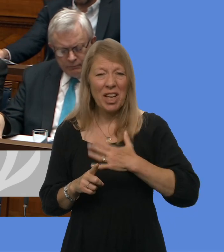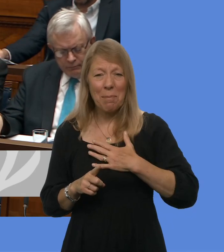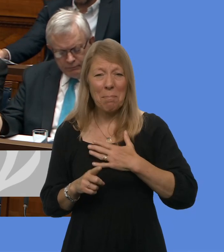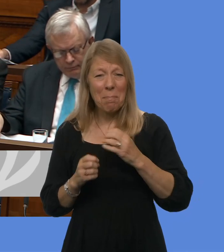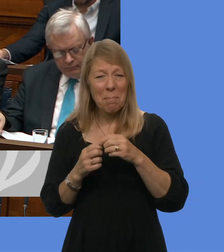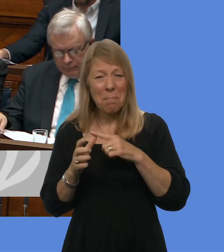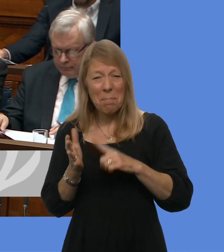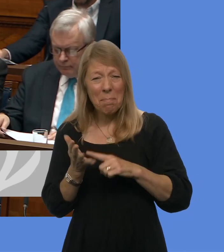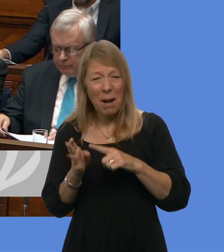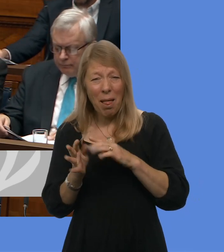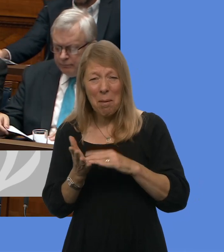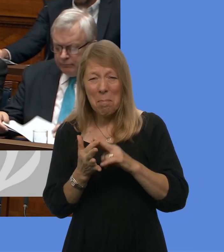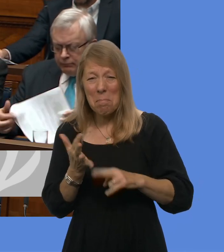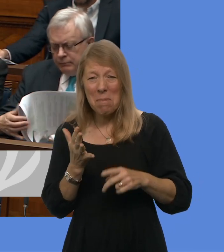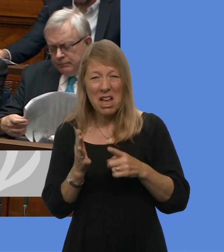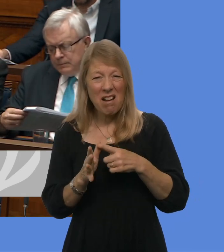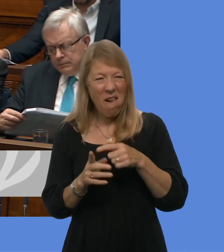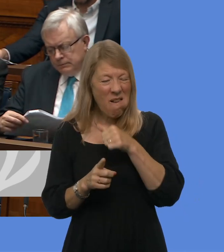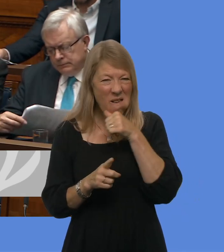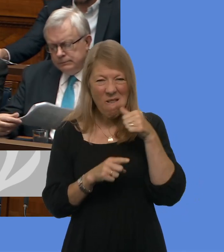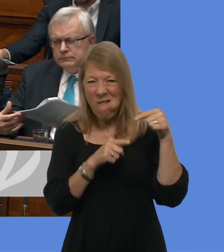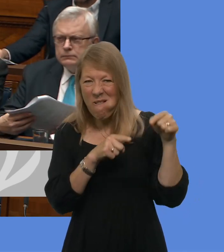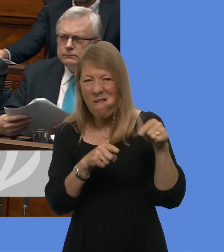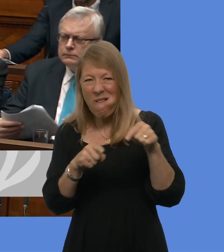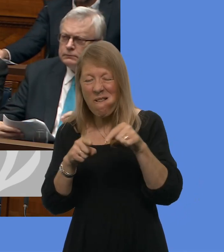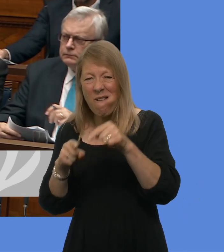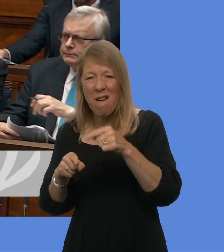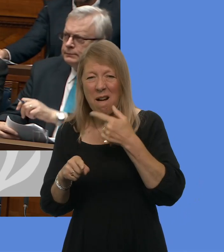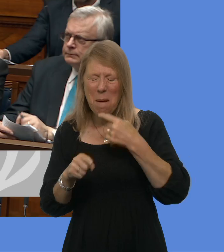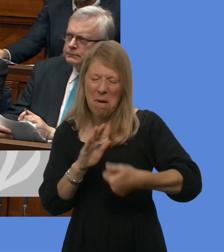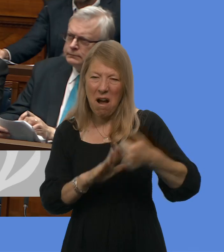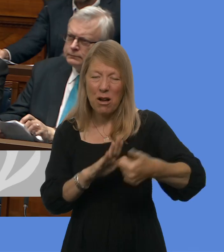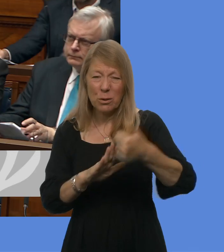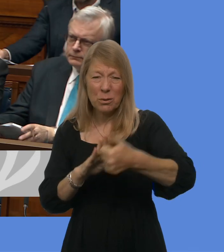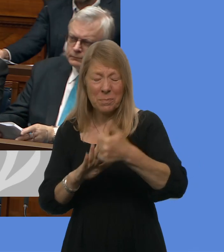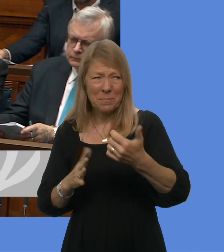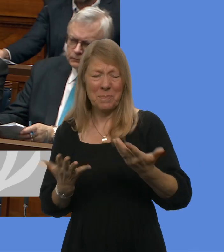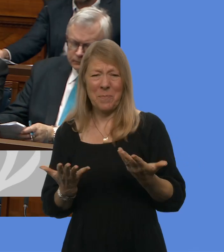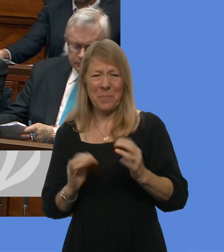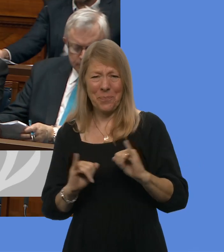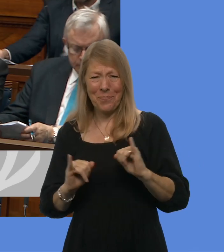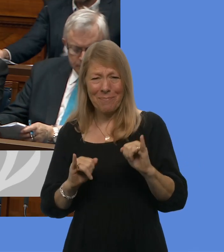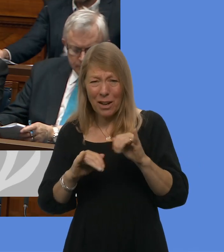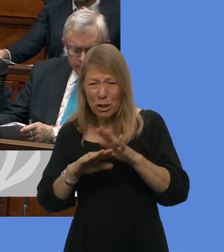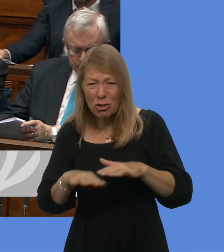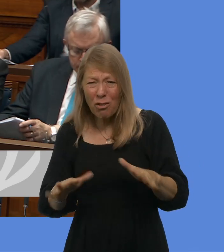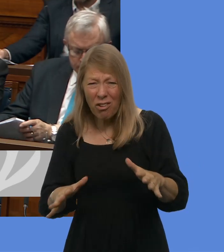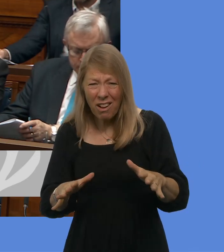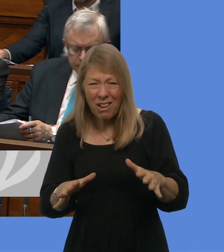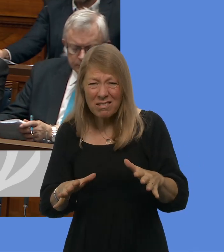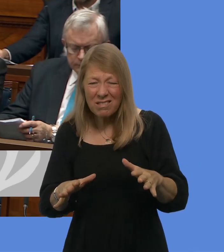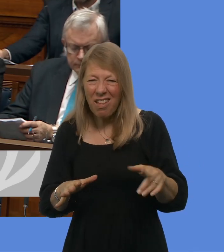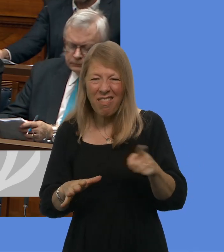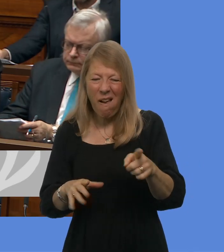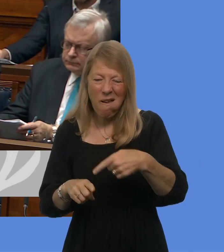throughout Northern Ireland. Children have been in the front line as victims and, it has to be said, as perpetrators.